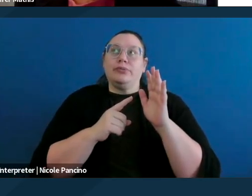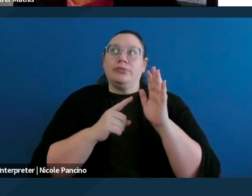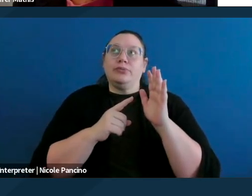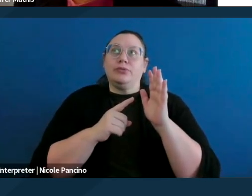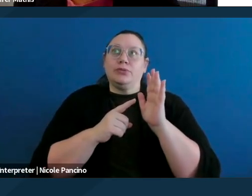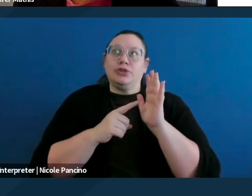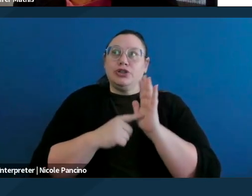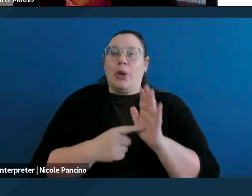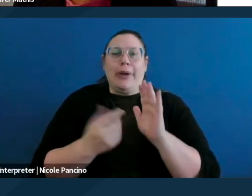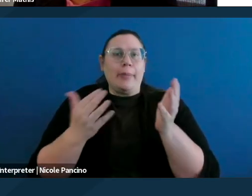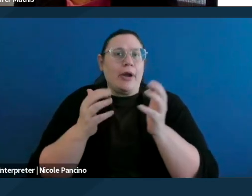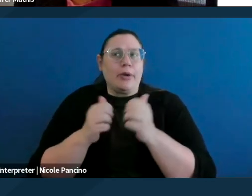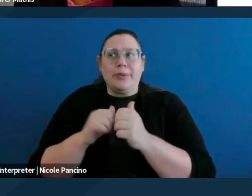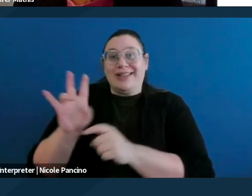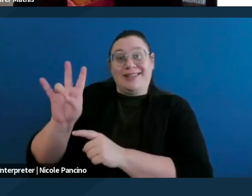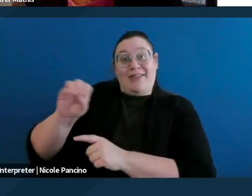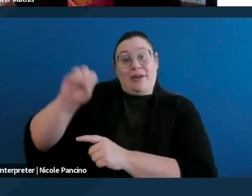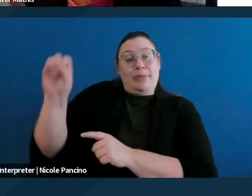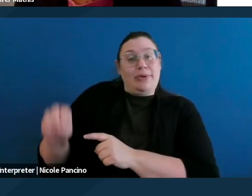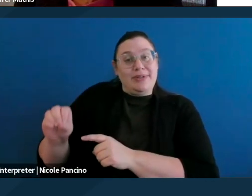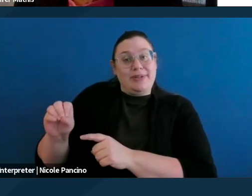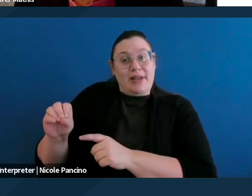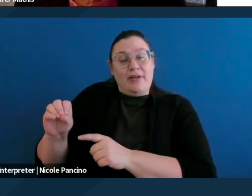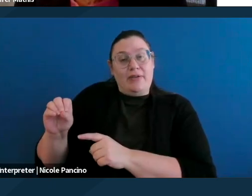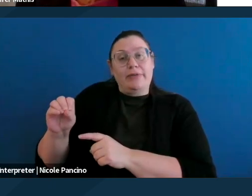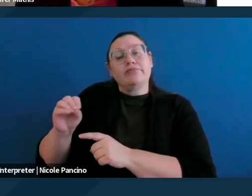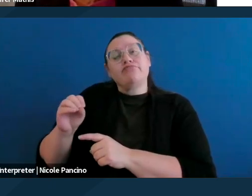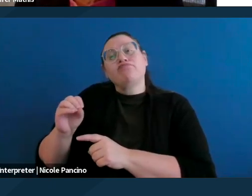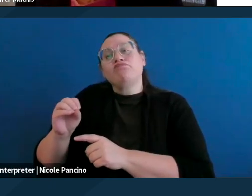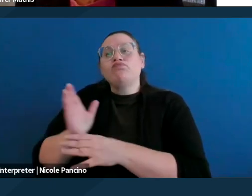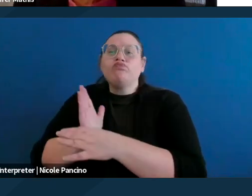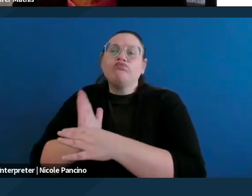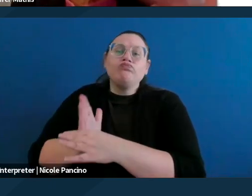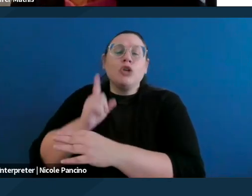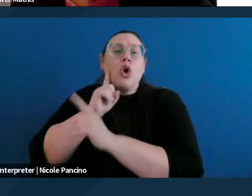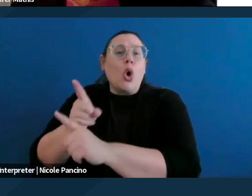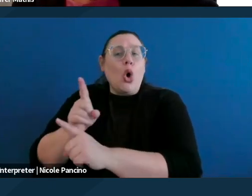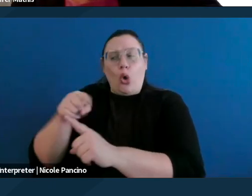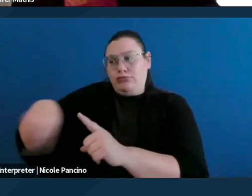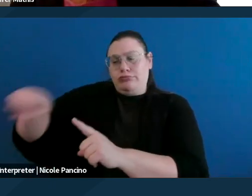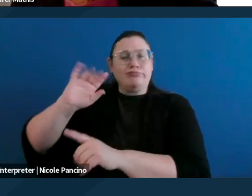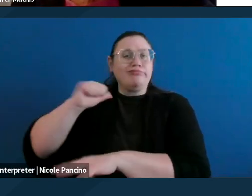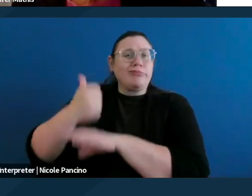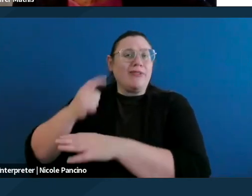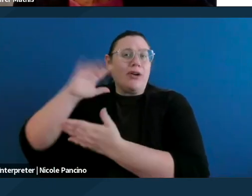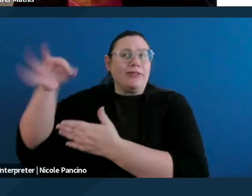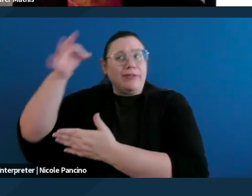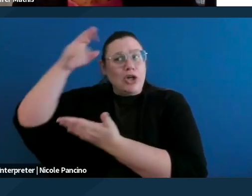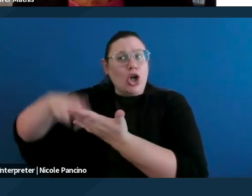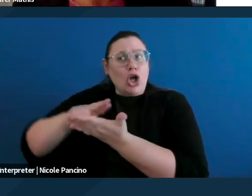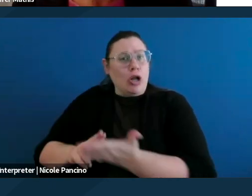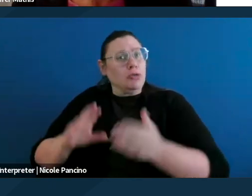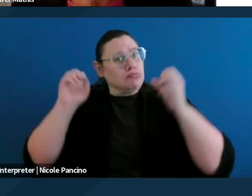certainly compared to the 7% modest goal set by the Labor Department for federal contractors, it was doable